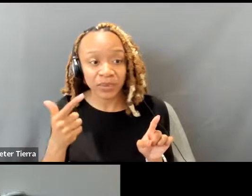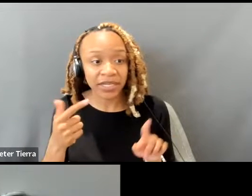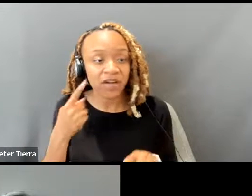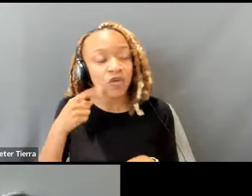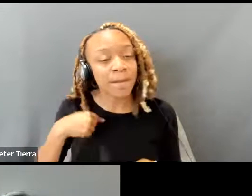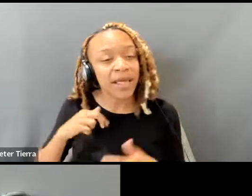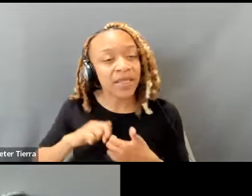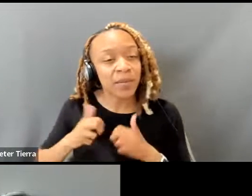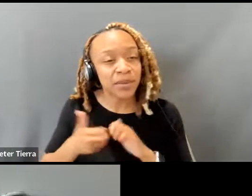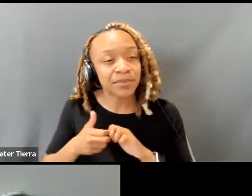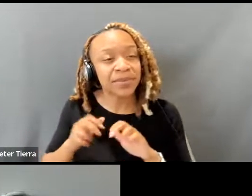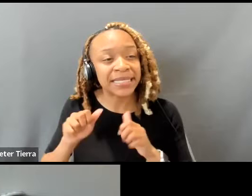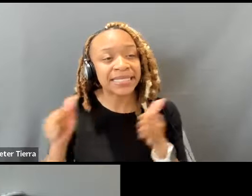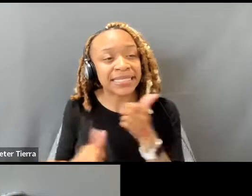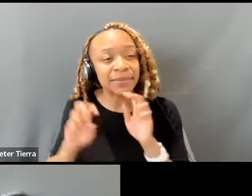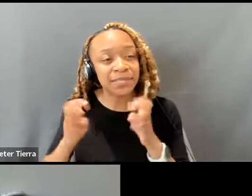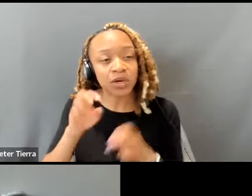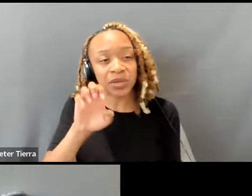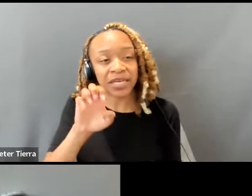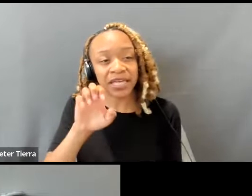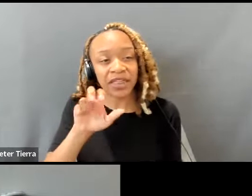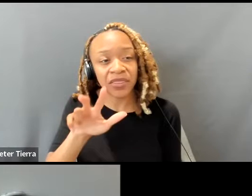or 4.1, that is a lot of occupancy.